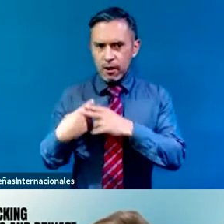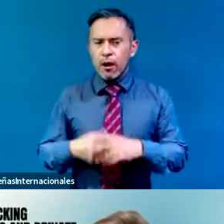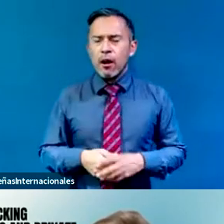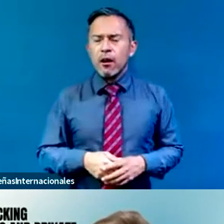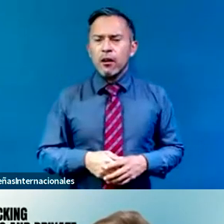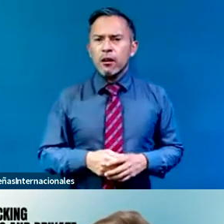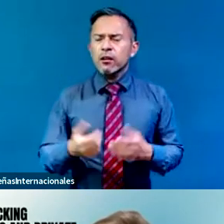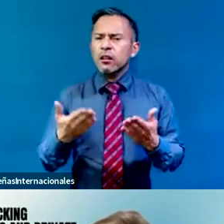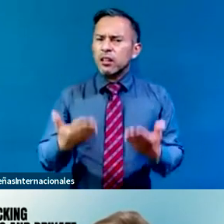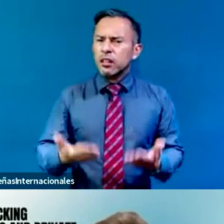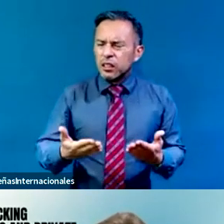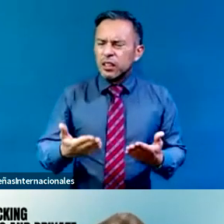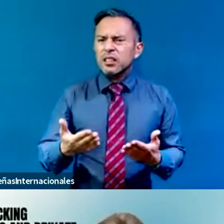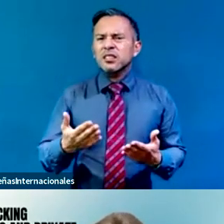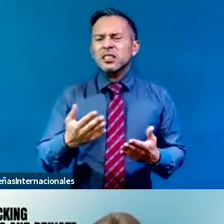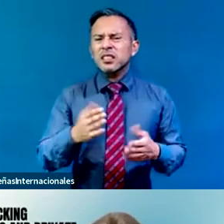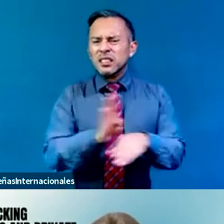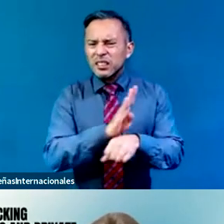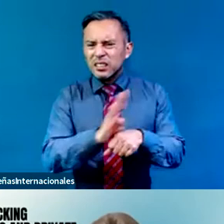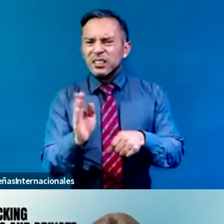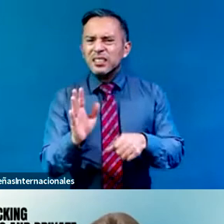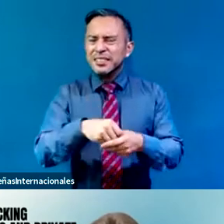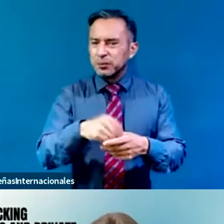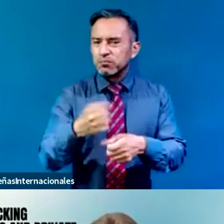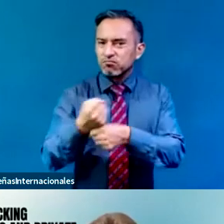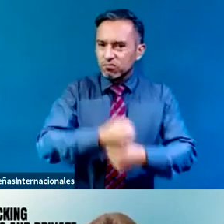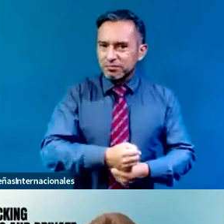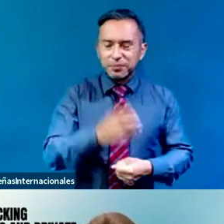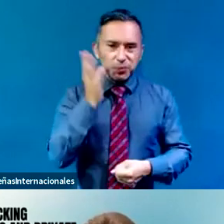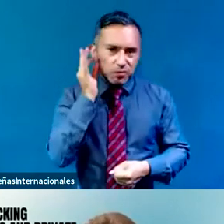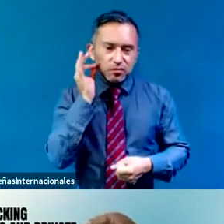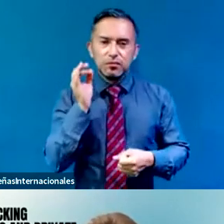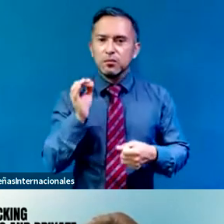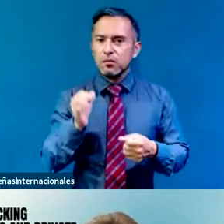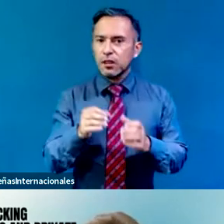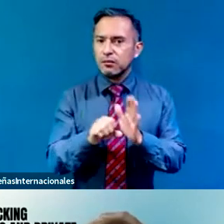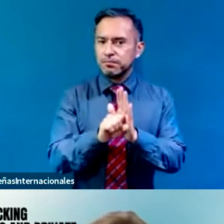deep commitment to empowering those in their communities. And the final lesson learned: